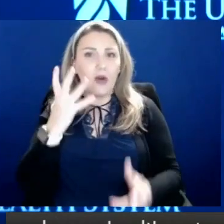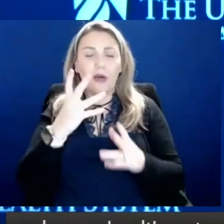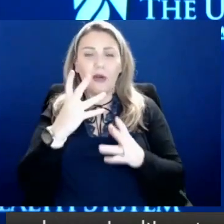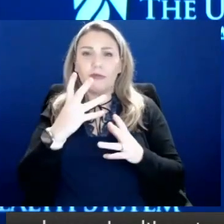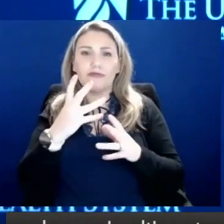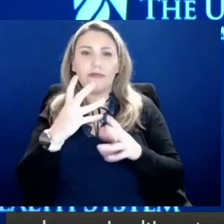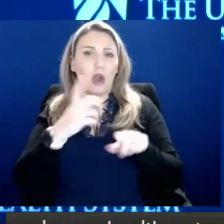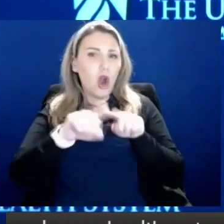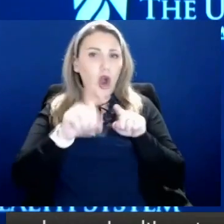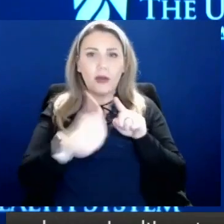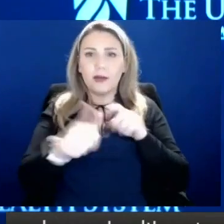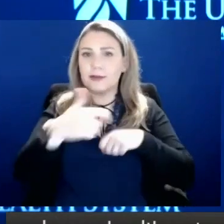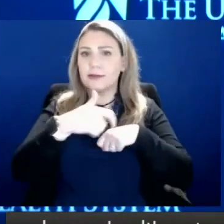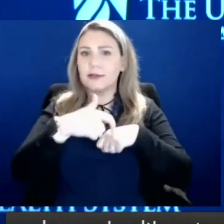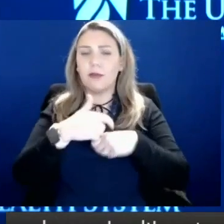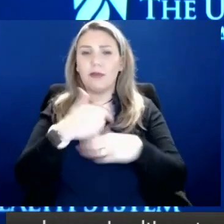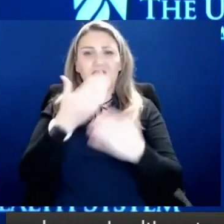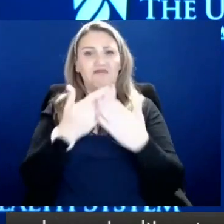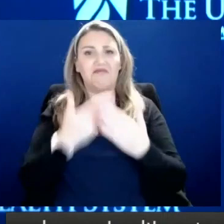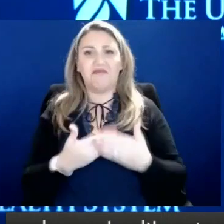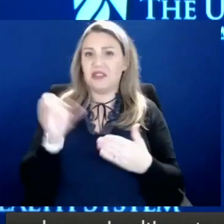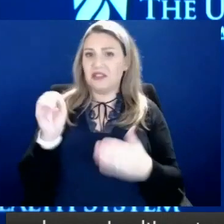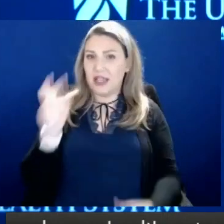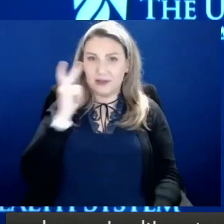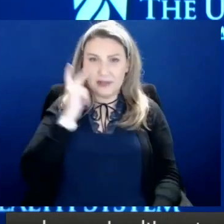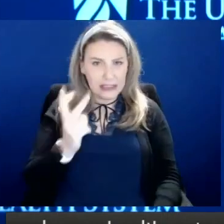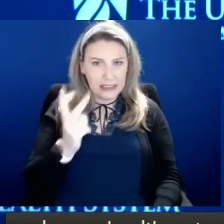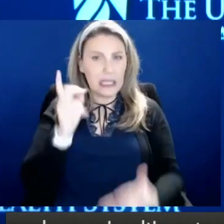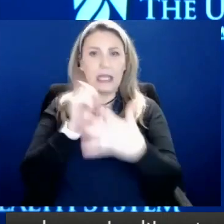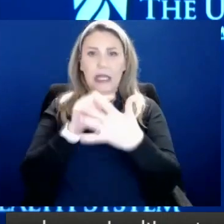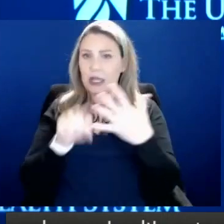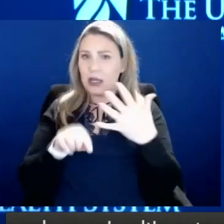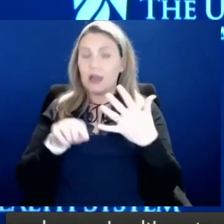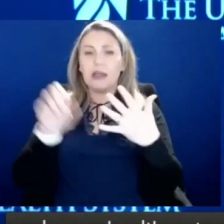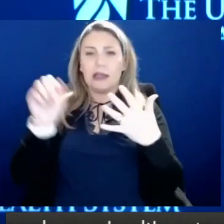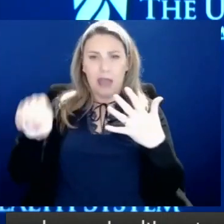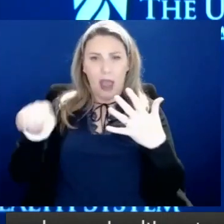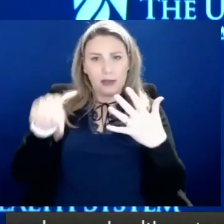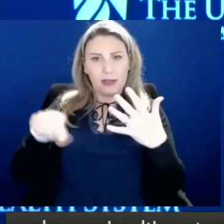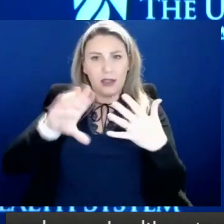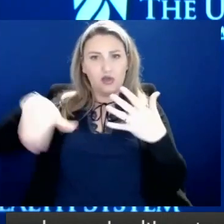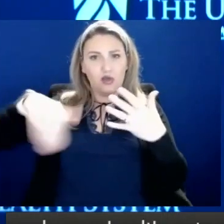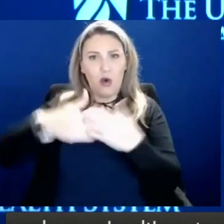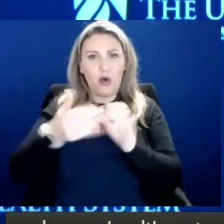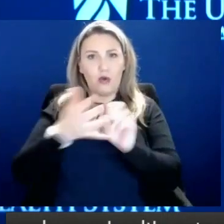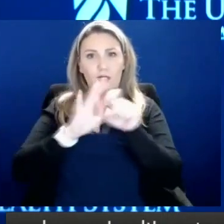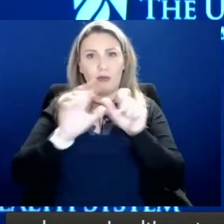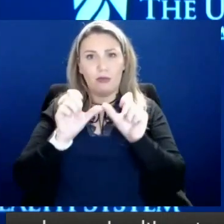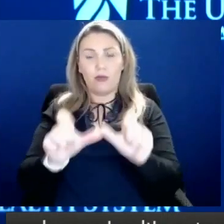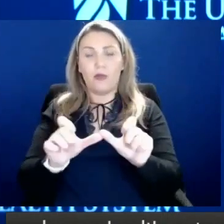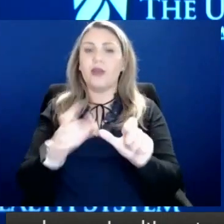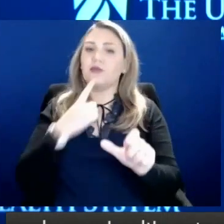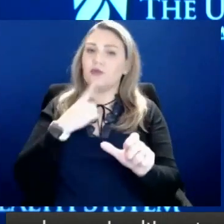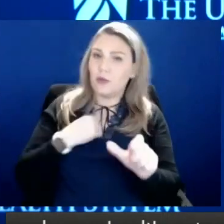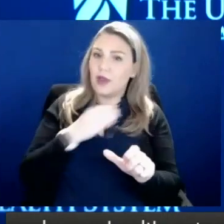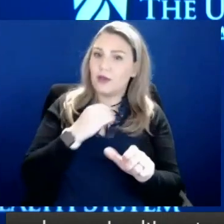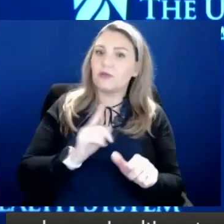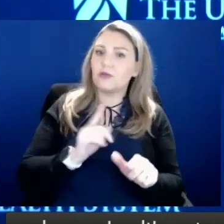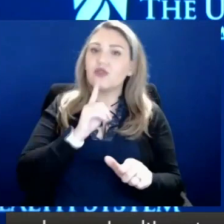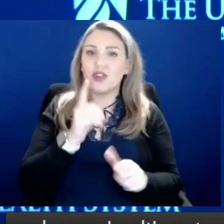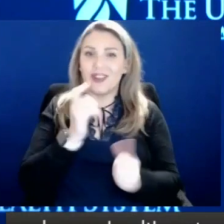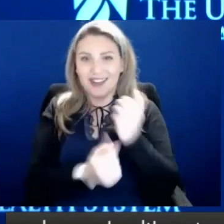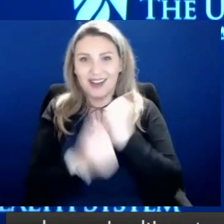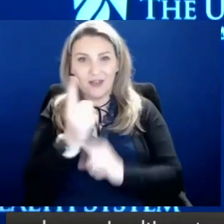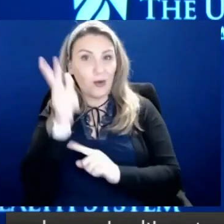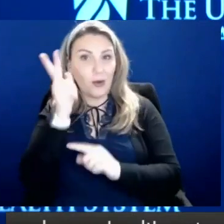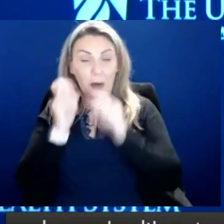completely validated everything. Yes, we've seen this. Yes, here, you got it. He told me, and I'm sure everyone's heard this by now